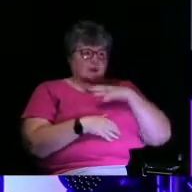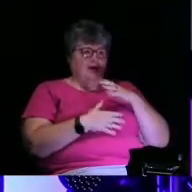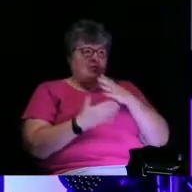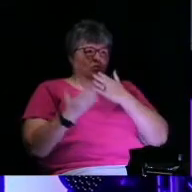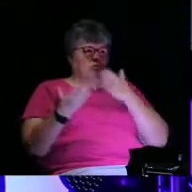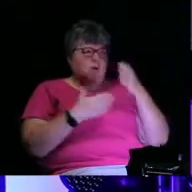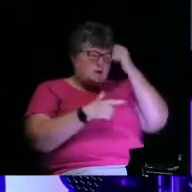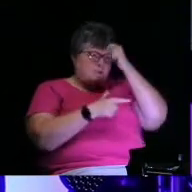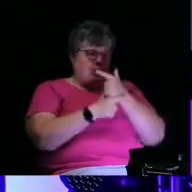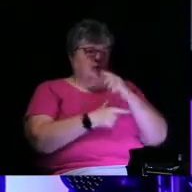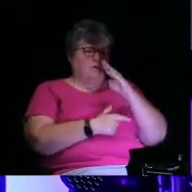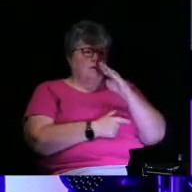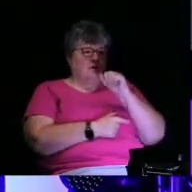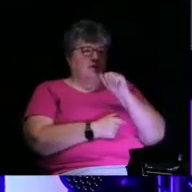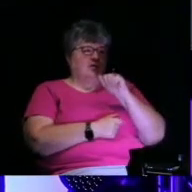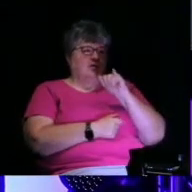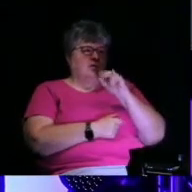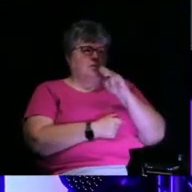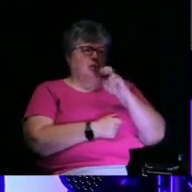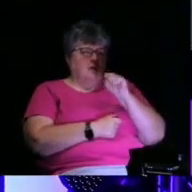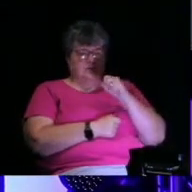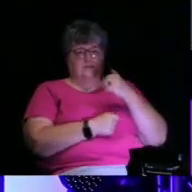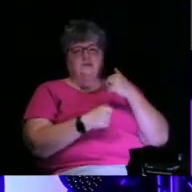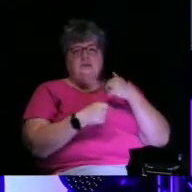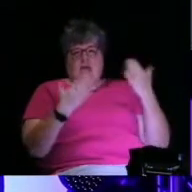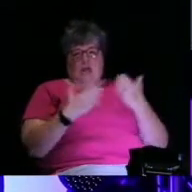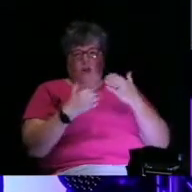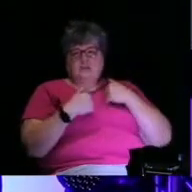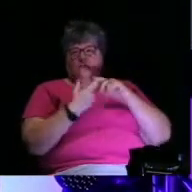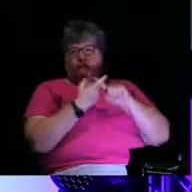Baines. We're grateful to have you here, too. What a blessing to have you here.